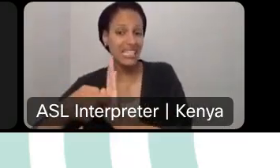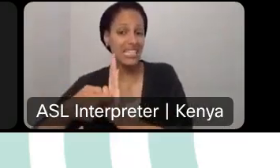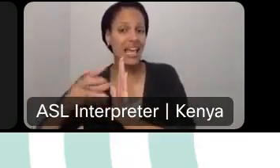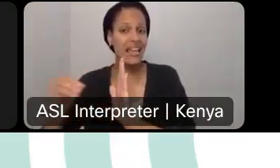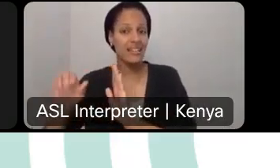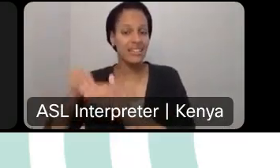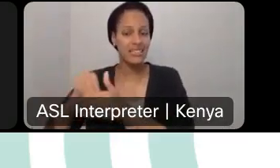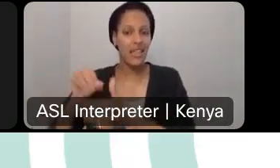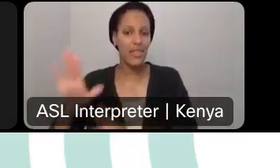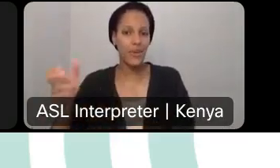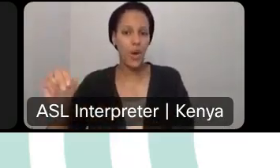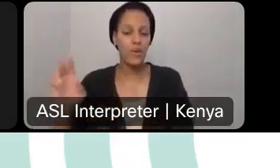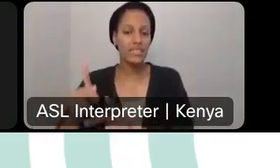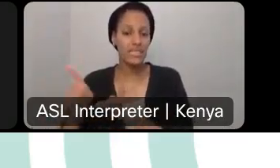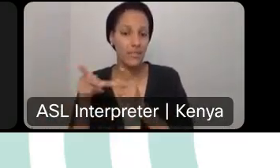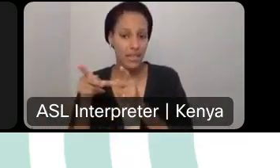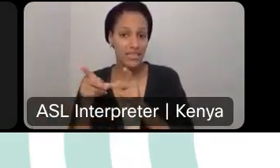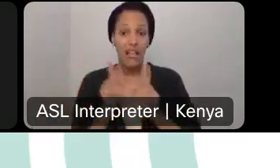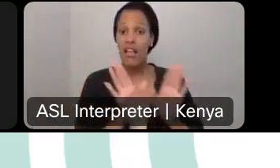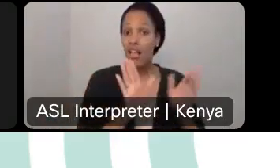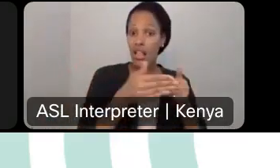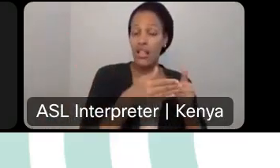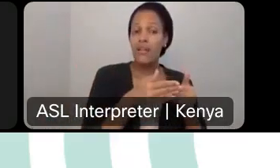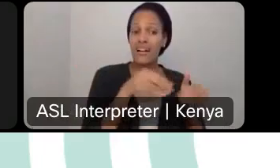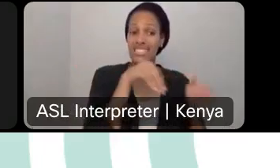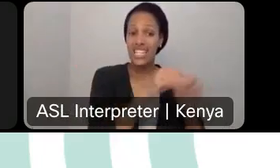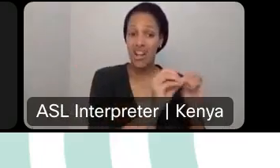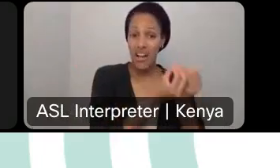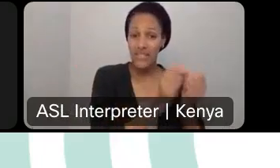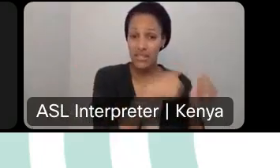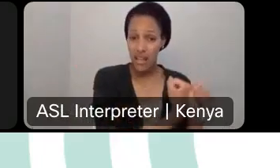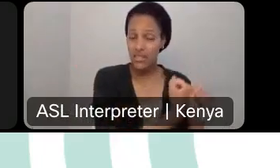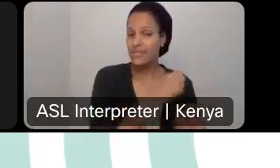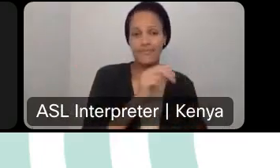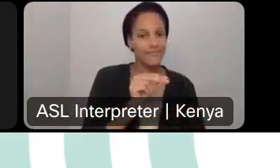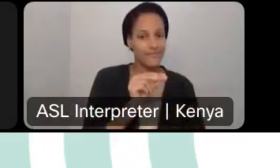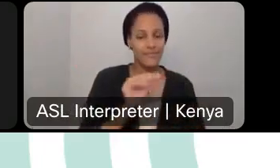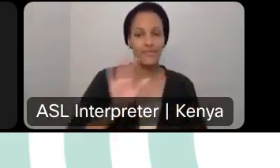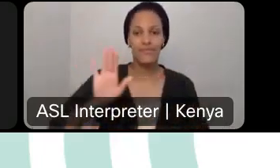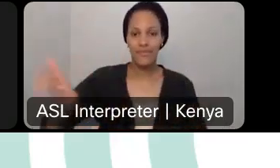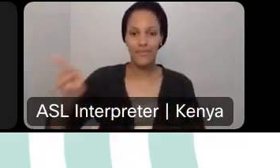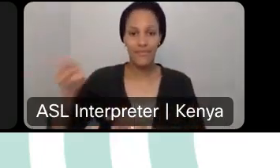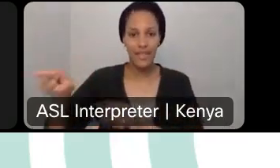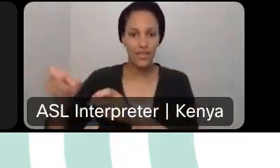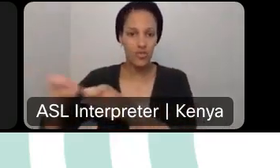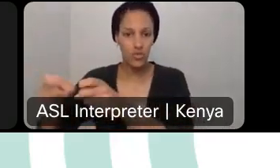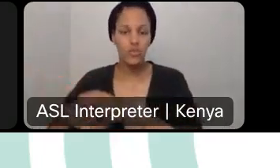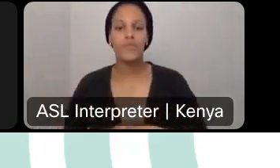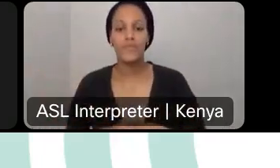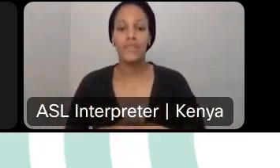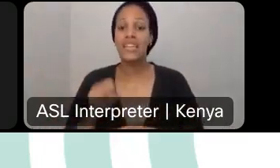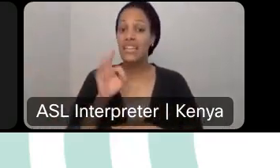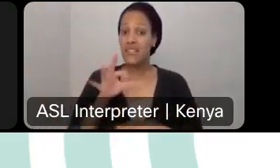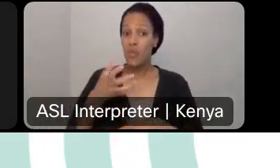space, not locked up in an office. If someone wants additional support, consider